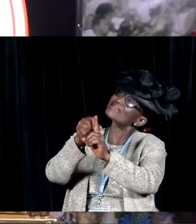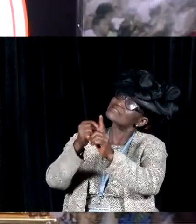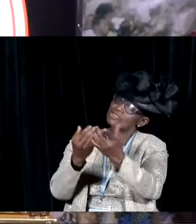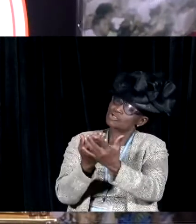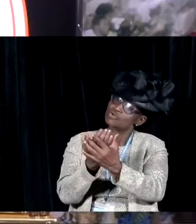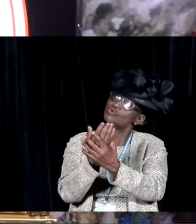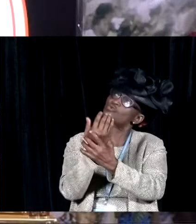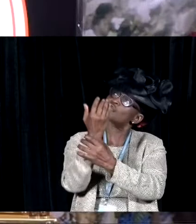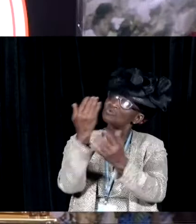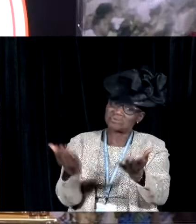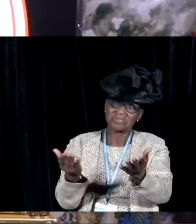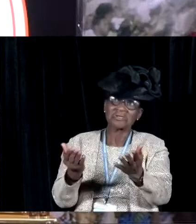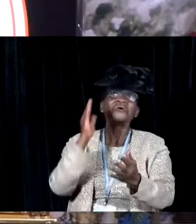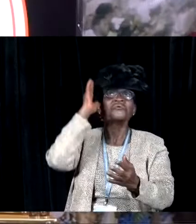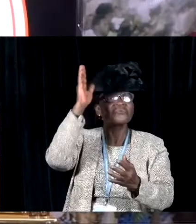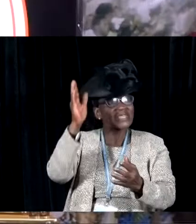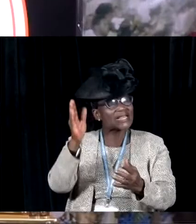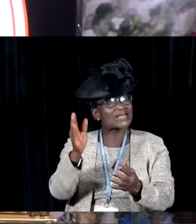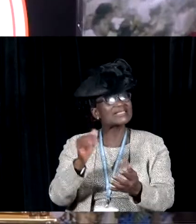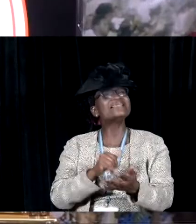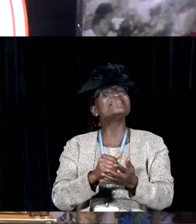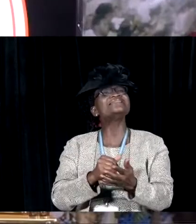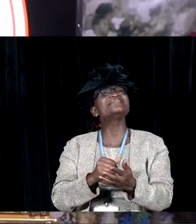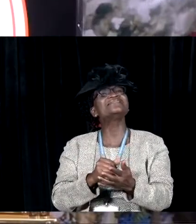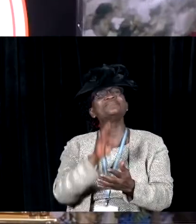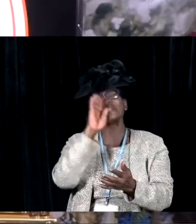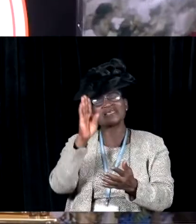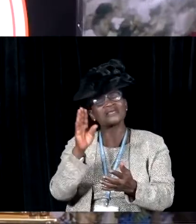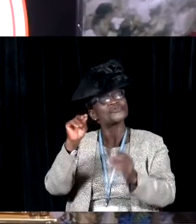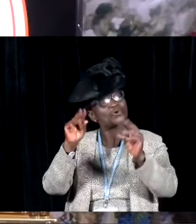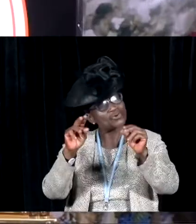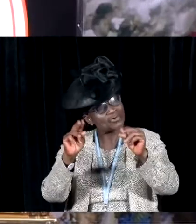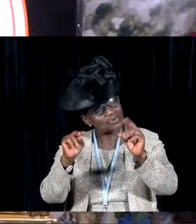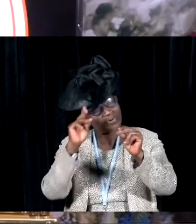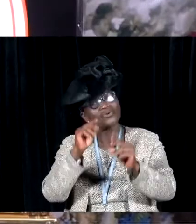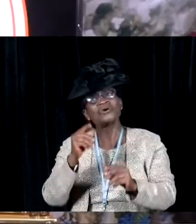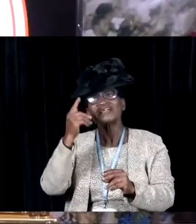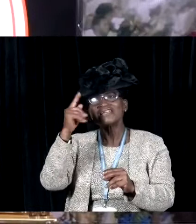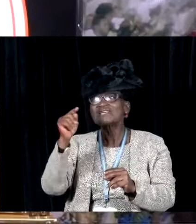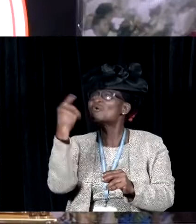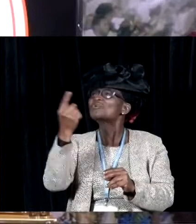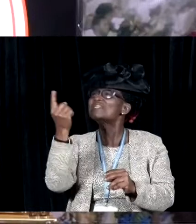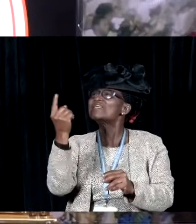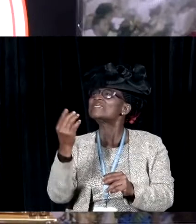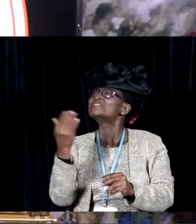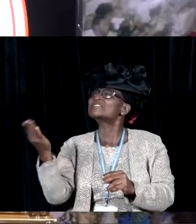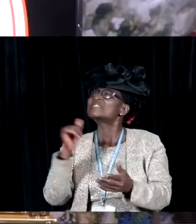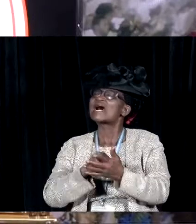And he does not plant rice. The only thing that will grow there will be weeds.